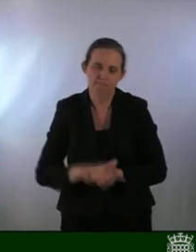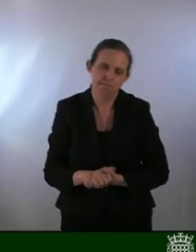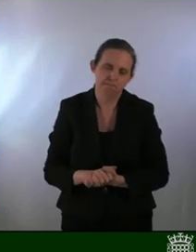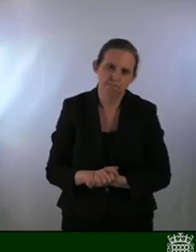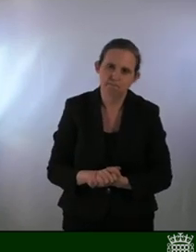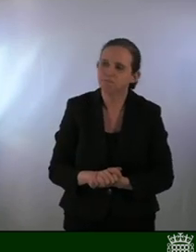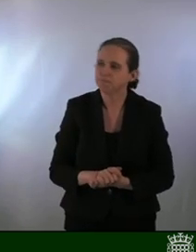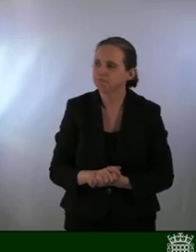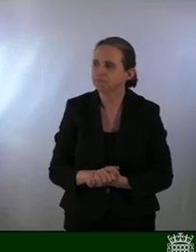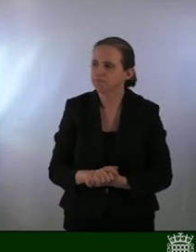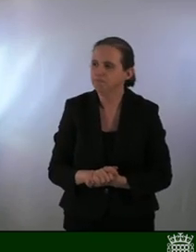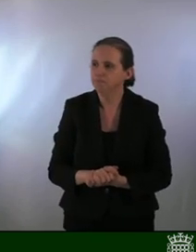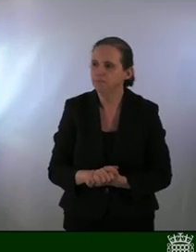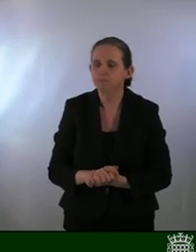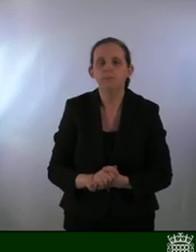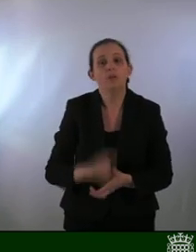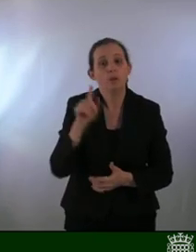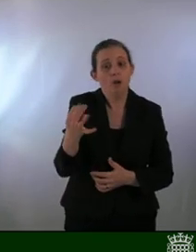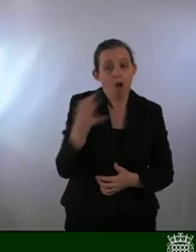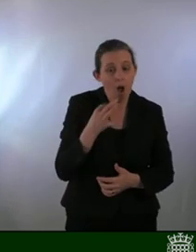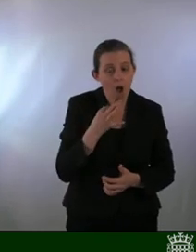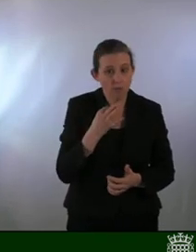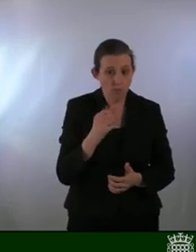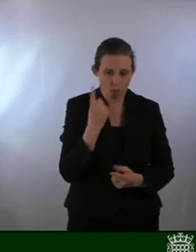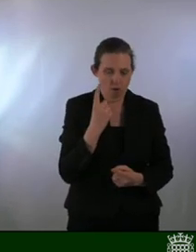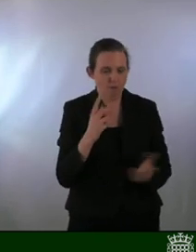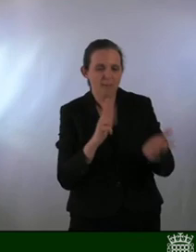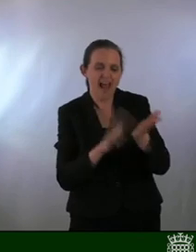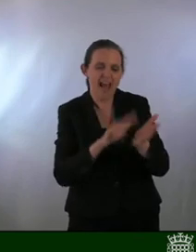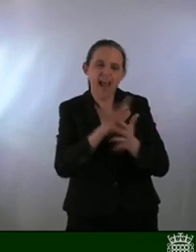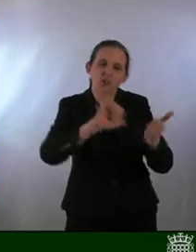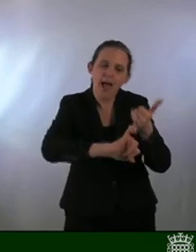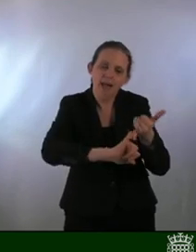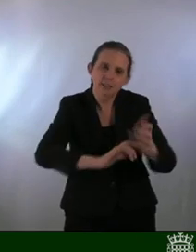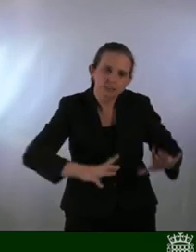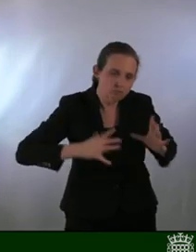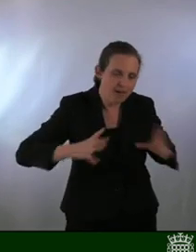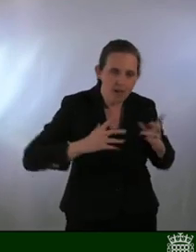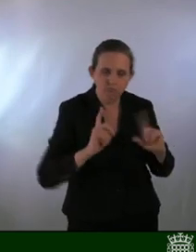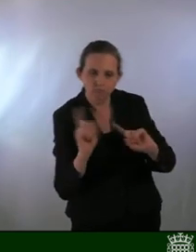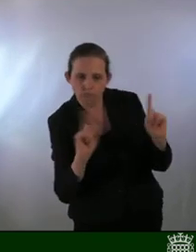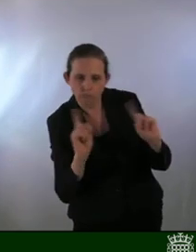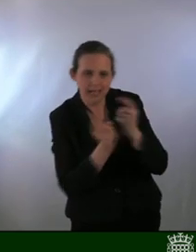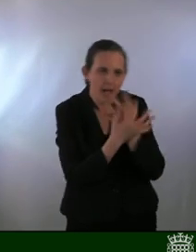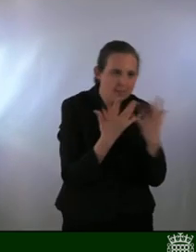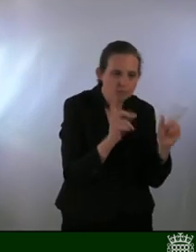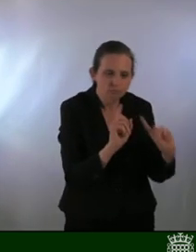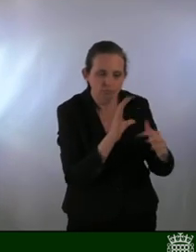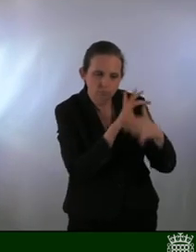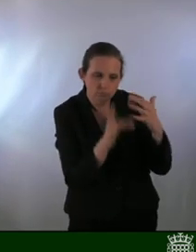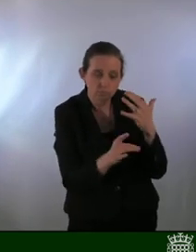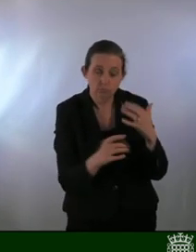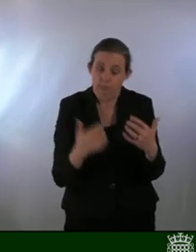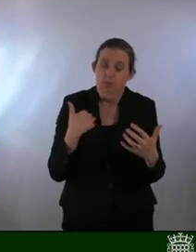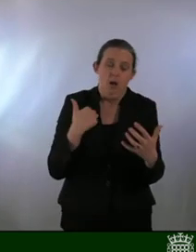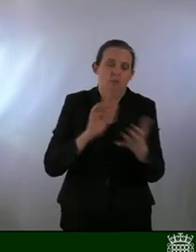about the NHS being prepared. And I would say that I'm thankful that we have the